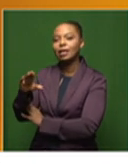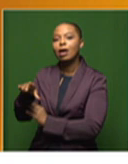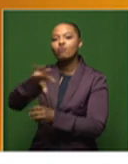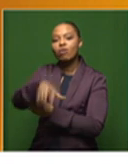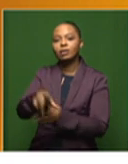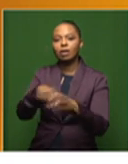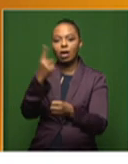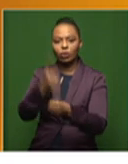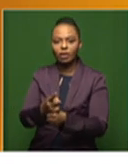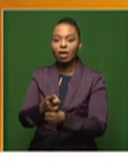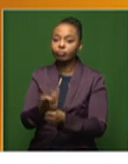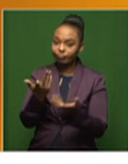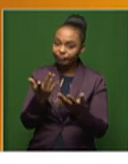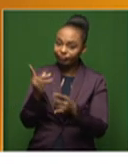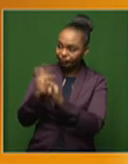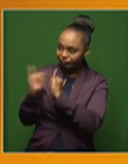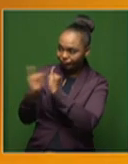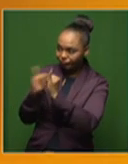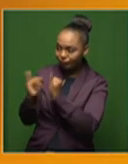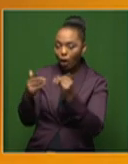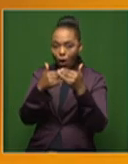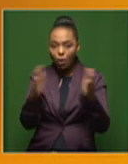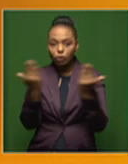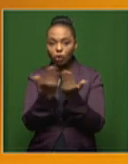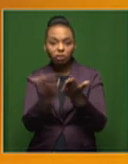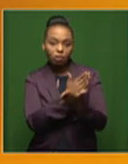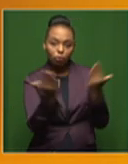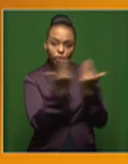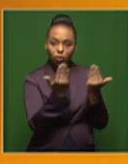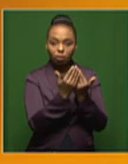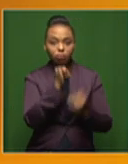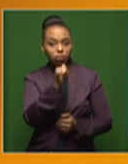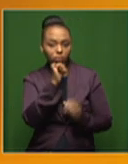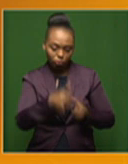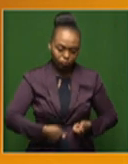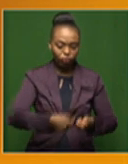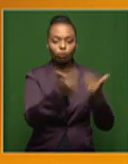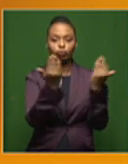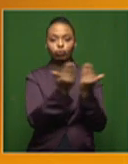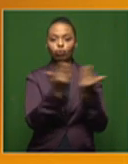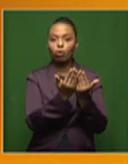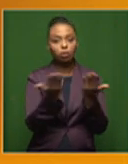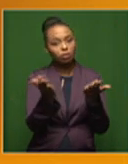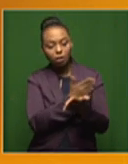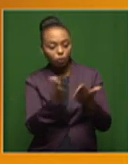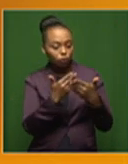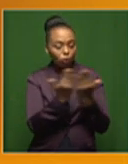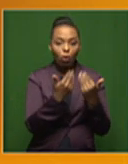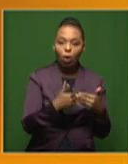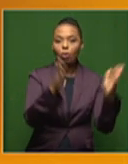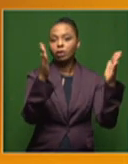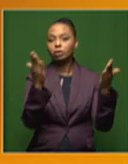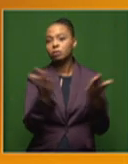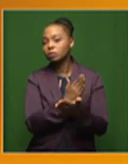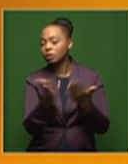the reopening of schools. Some centres choosing to go back to school today, reopening, and others asked to stay